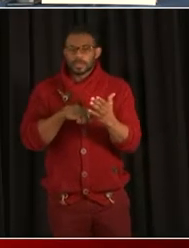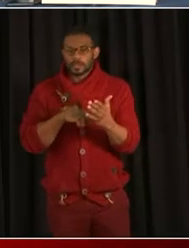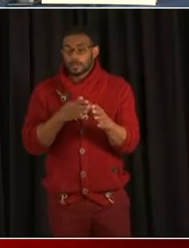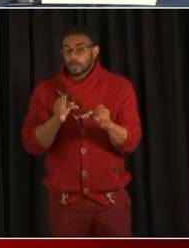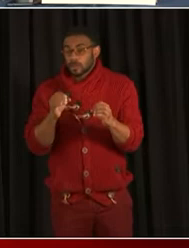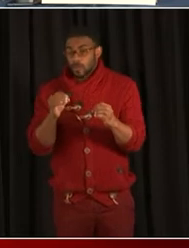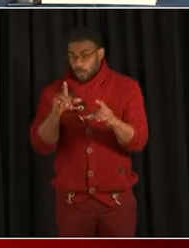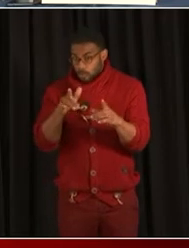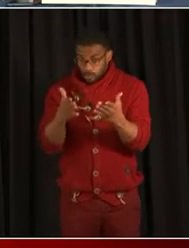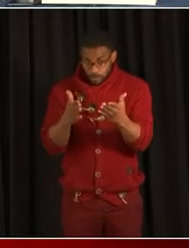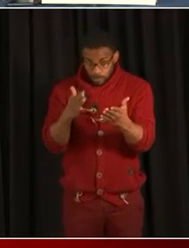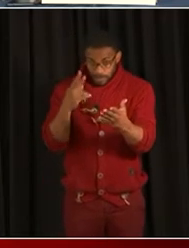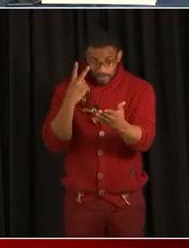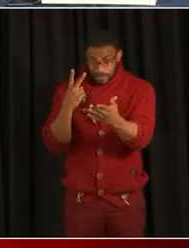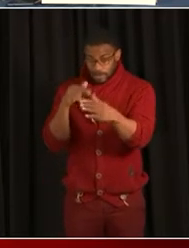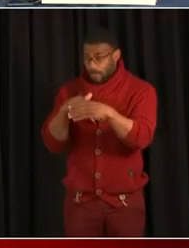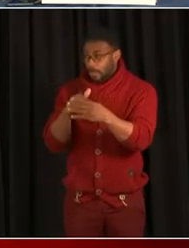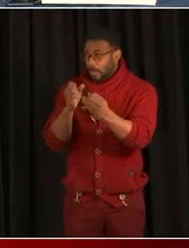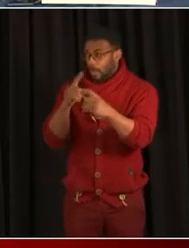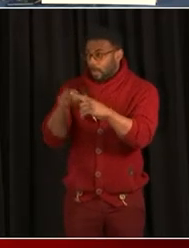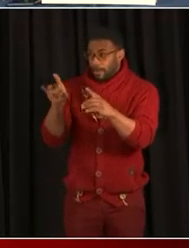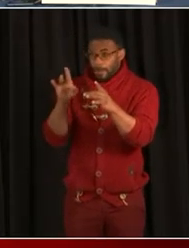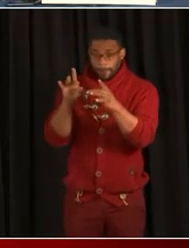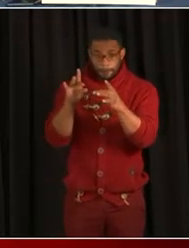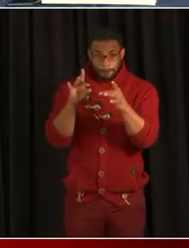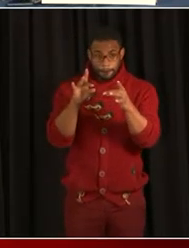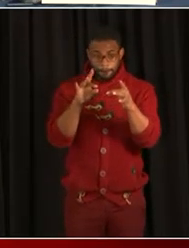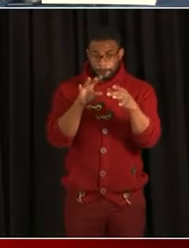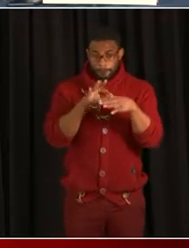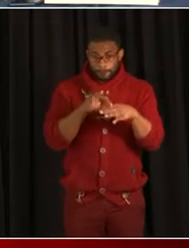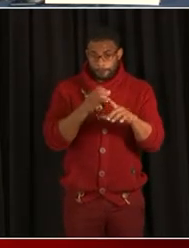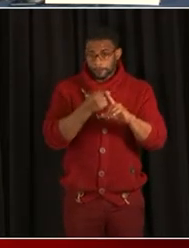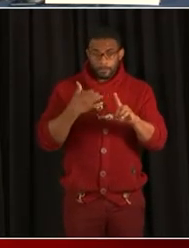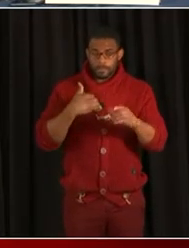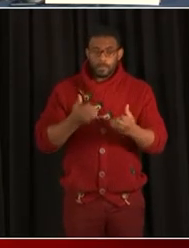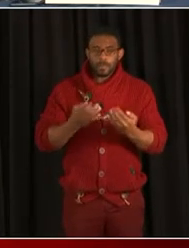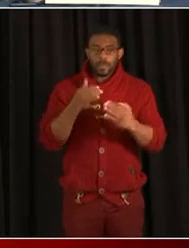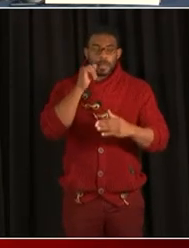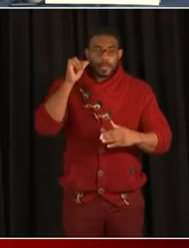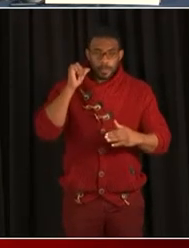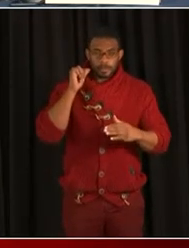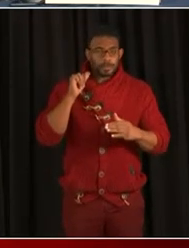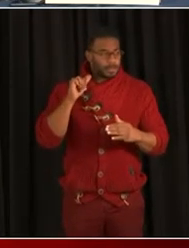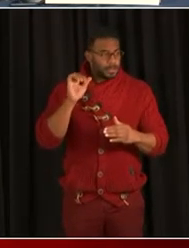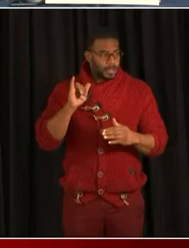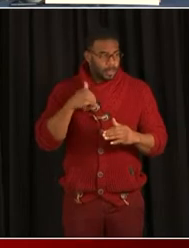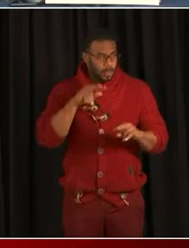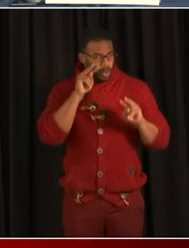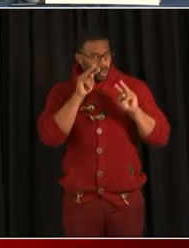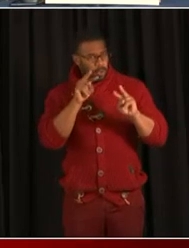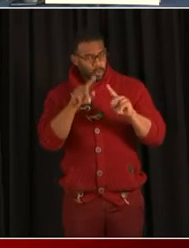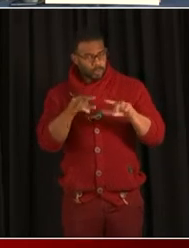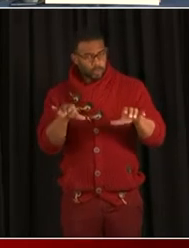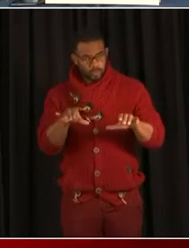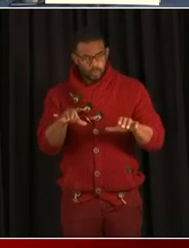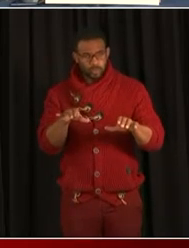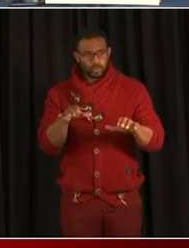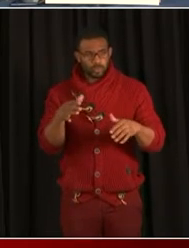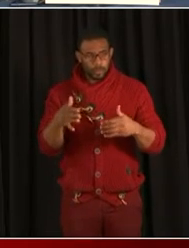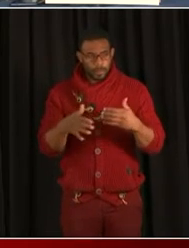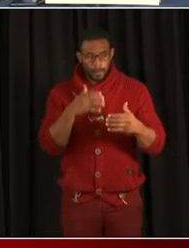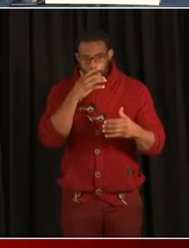this one. And so, as you've probably seen in a lot of the content that we've provided yesterday, that we're looking to